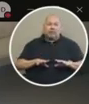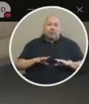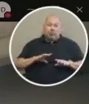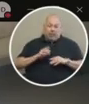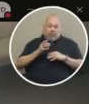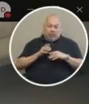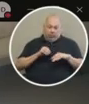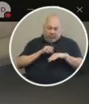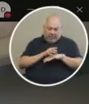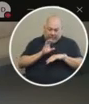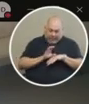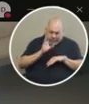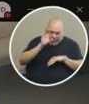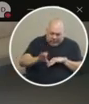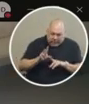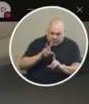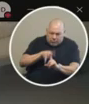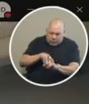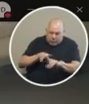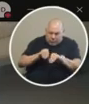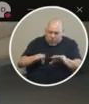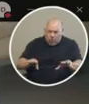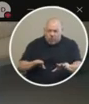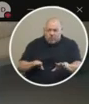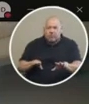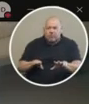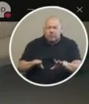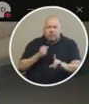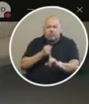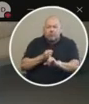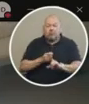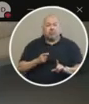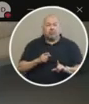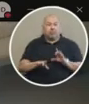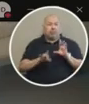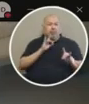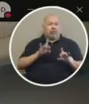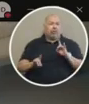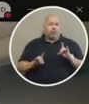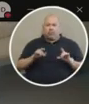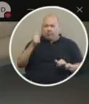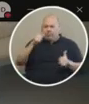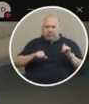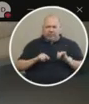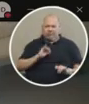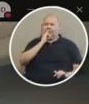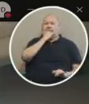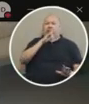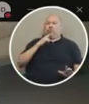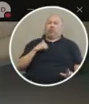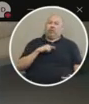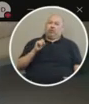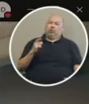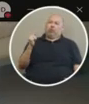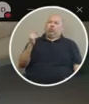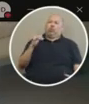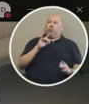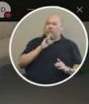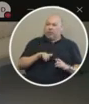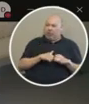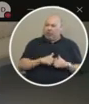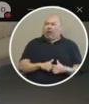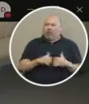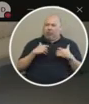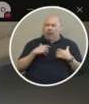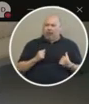by that. You know, picking and choosing projects is a mistake. I think that what we need to do is follow